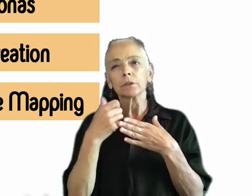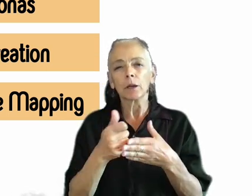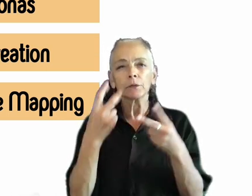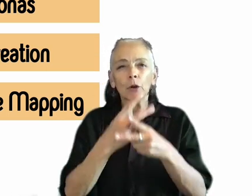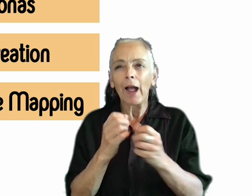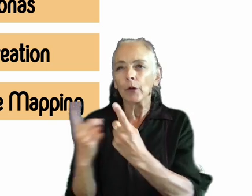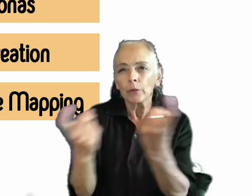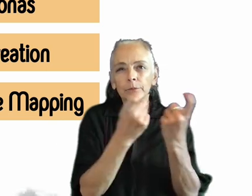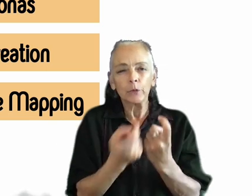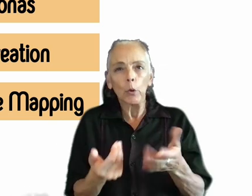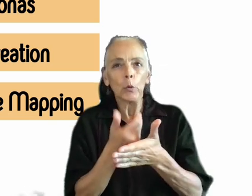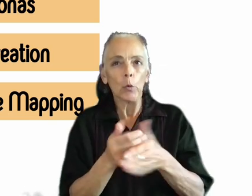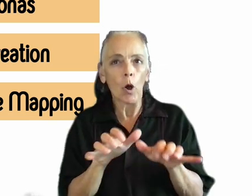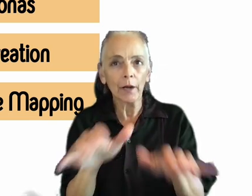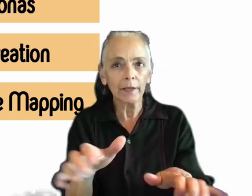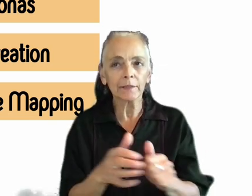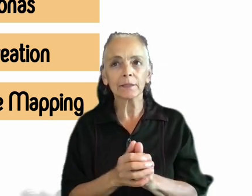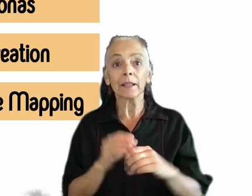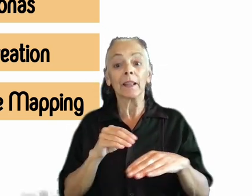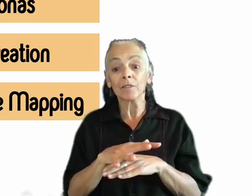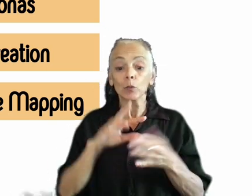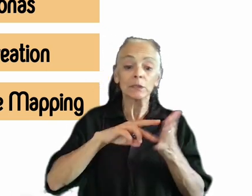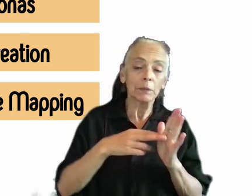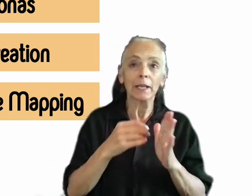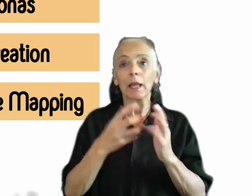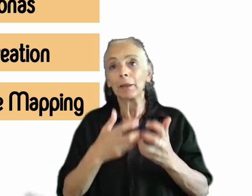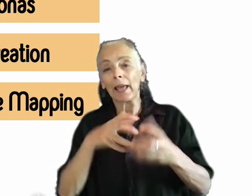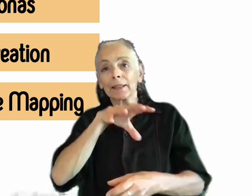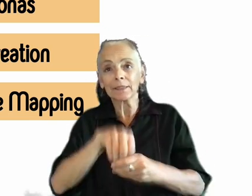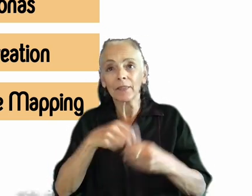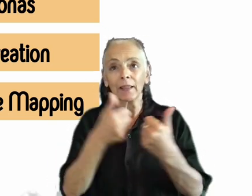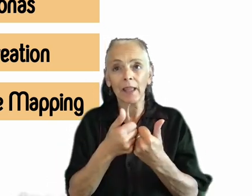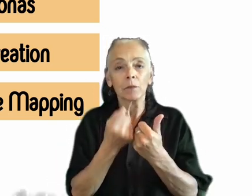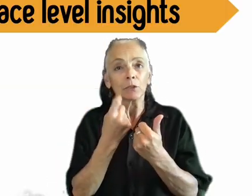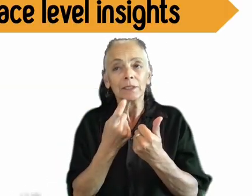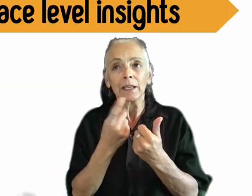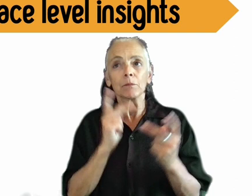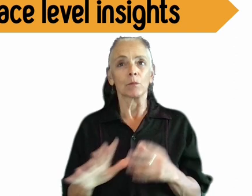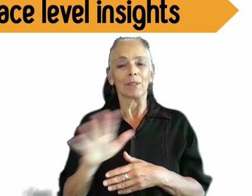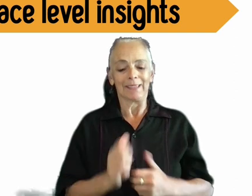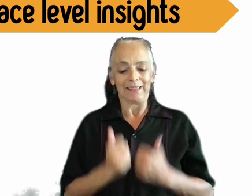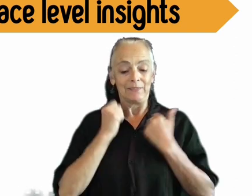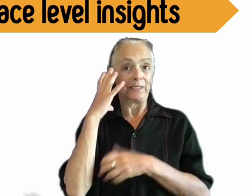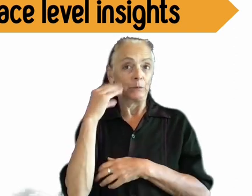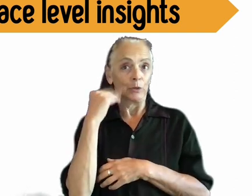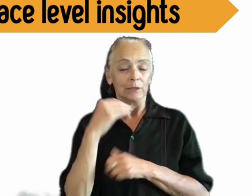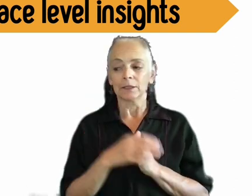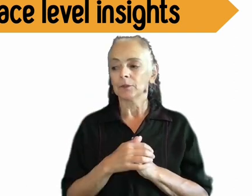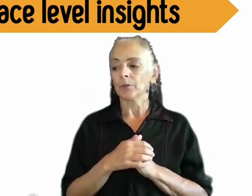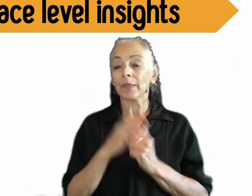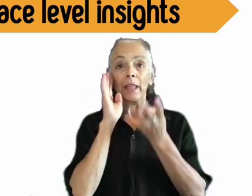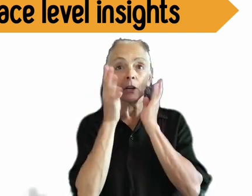audiences and influence meaning and mechanics inside of the game by learning about people's lived experiences innovation